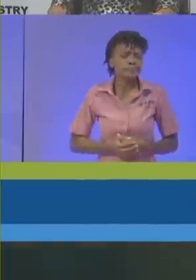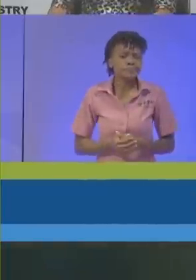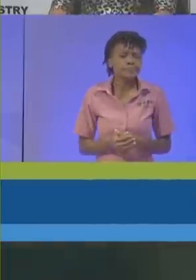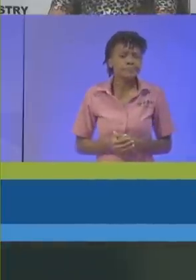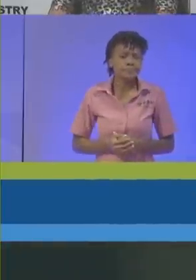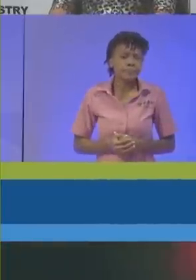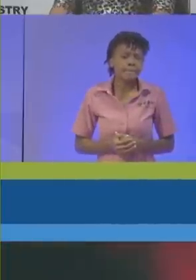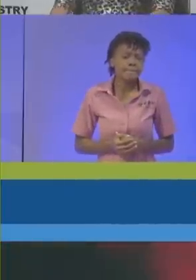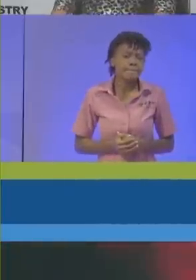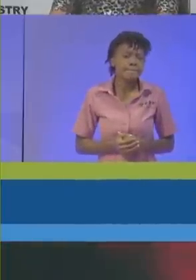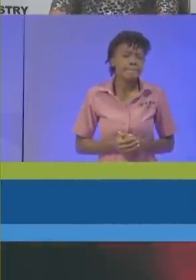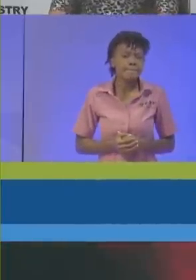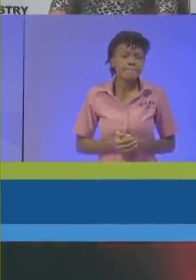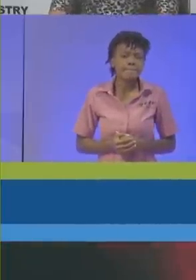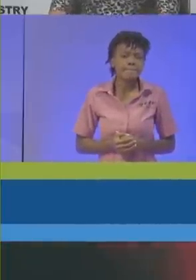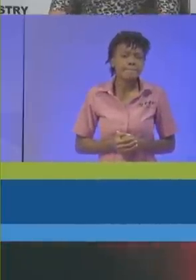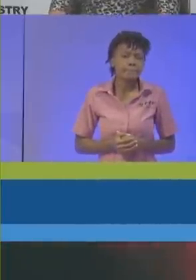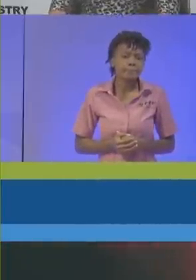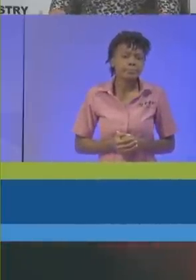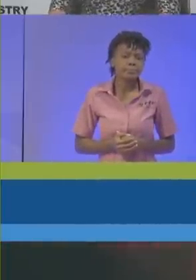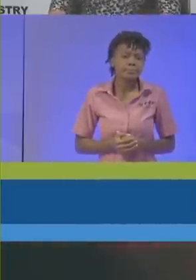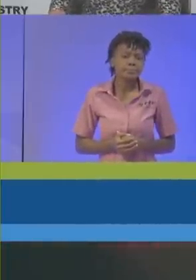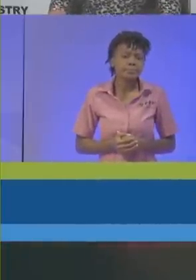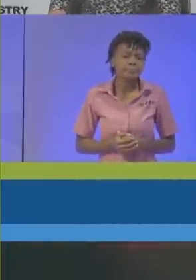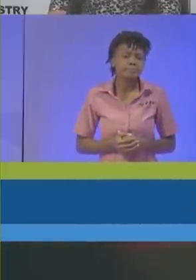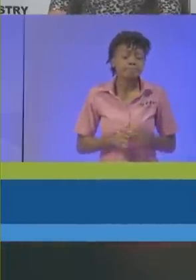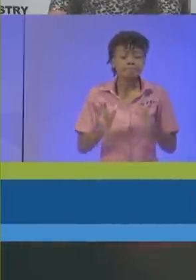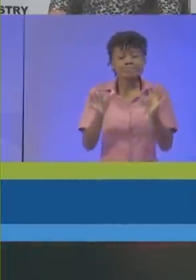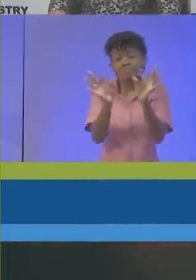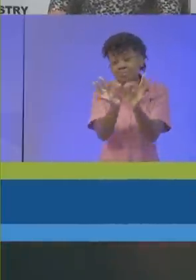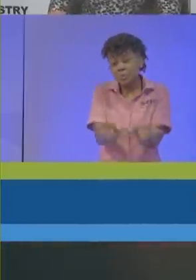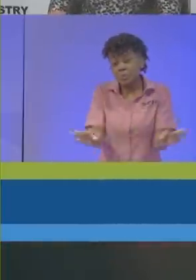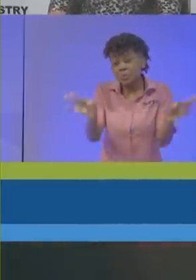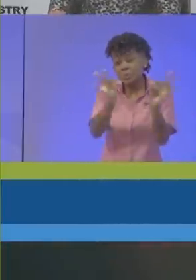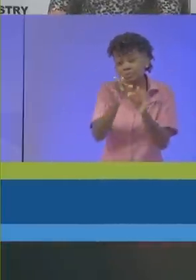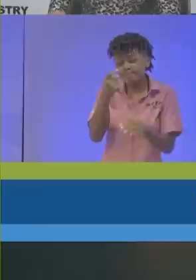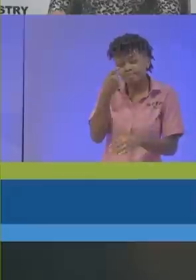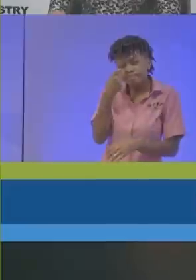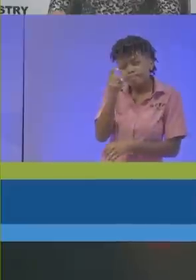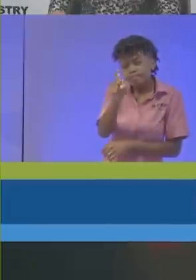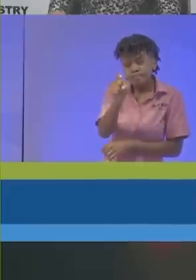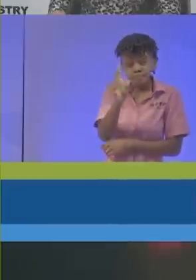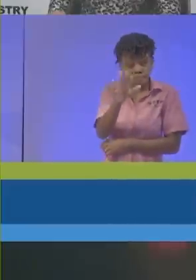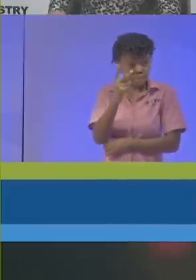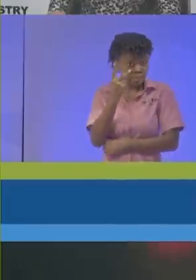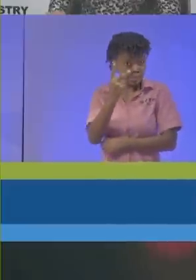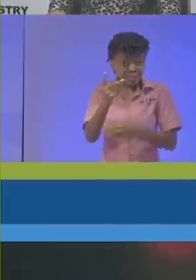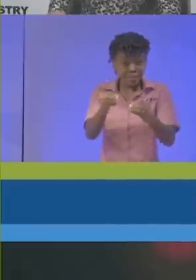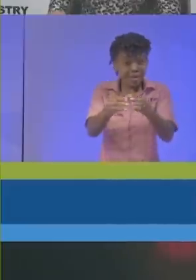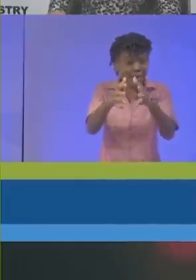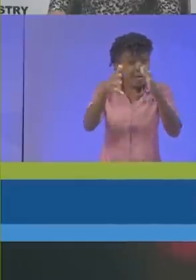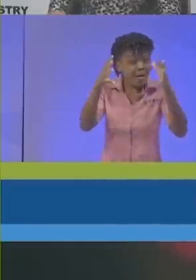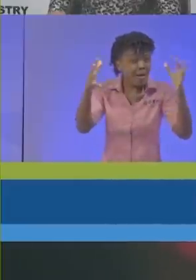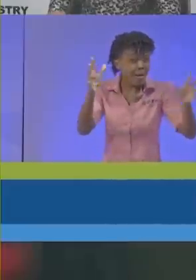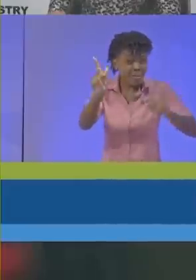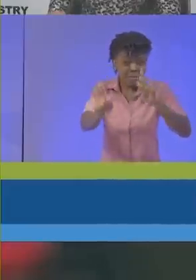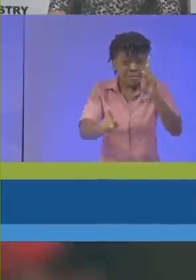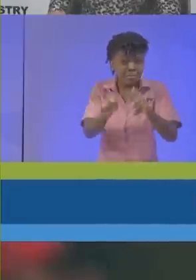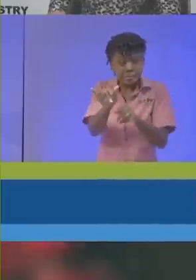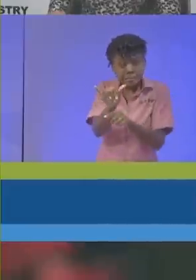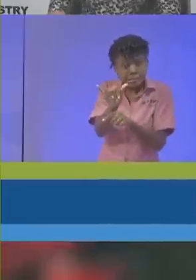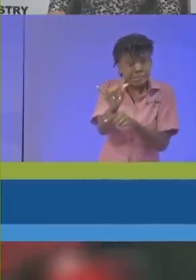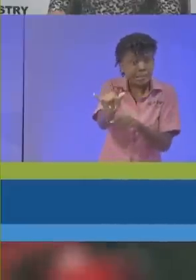morning. It is key, however, to note that we continue to see a significant proportion of persons who are not